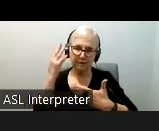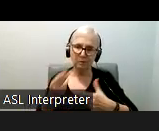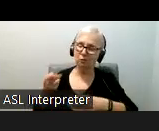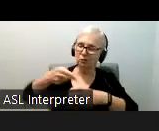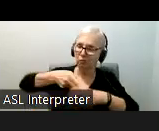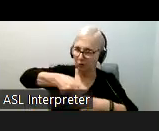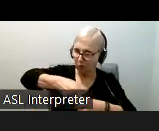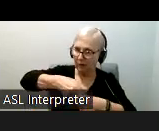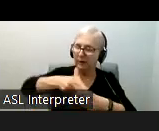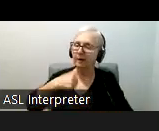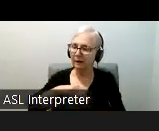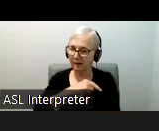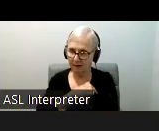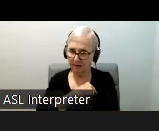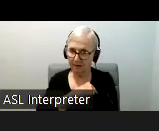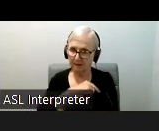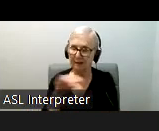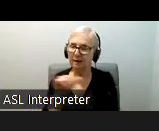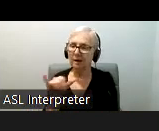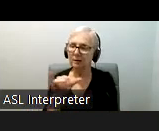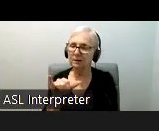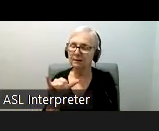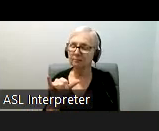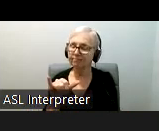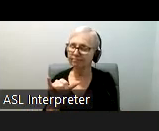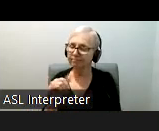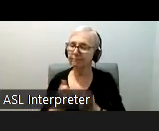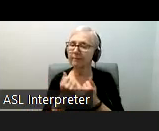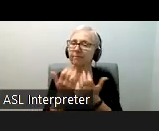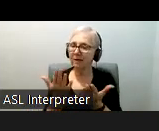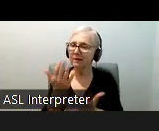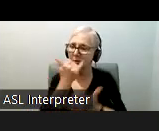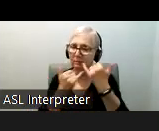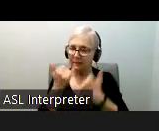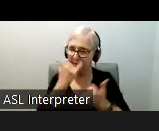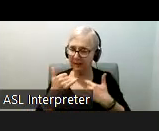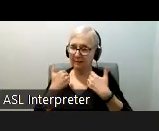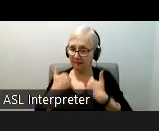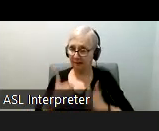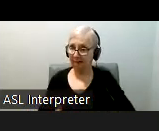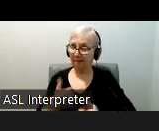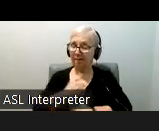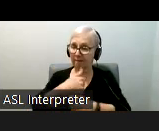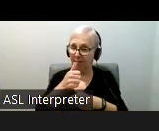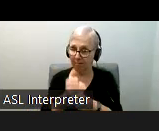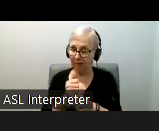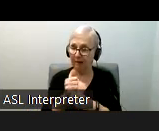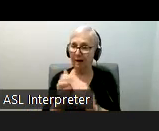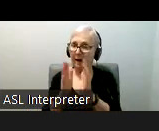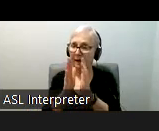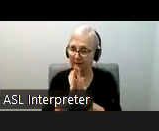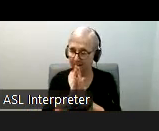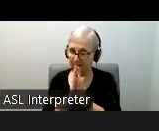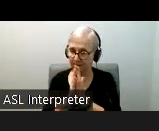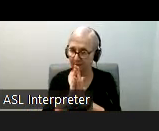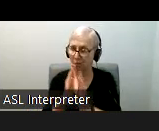us. But I'd also like to own up to the mistakes we've made and the mistakes I've made. So I'll start by just asking for your grace and